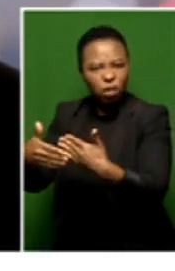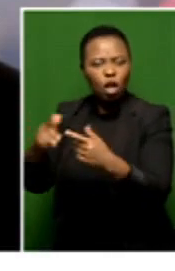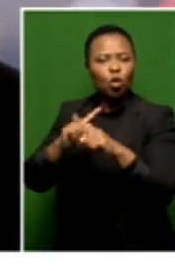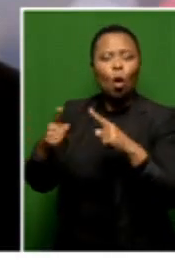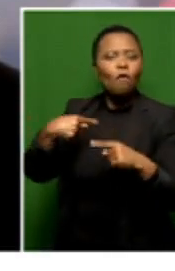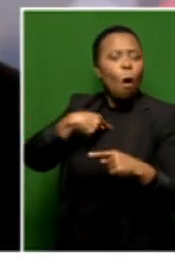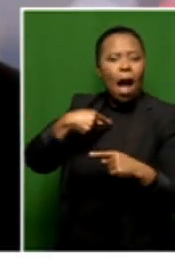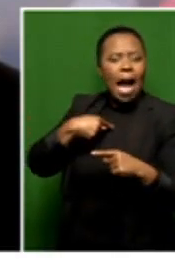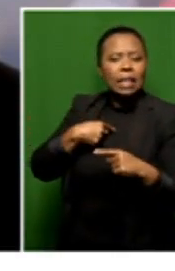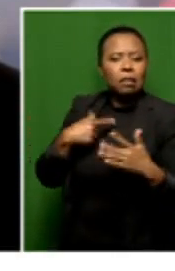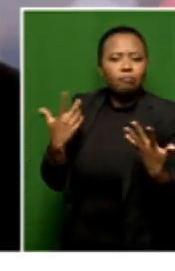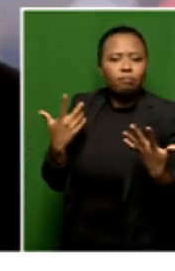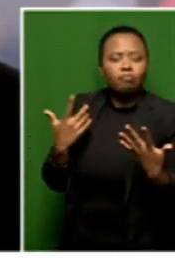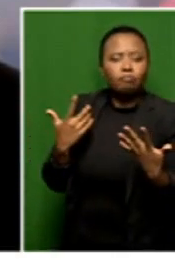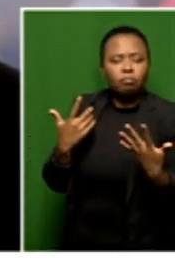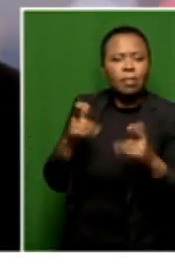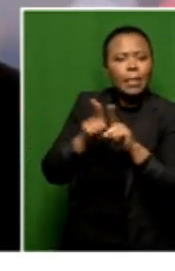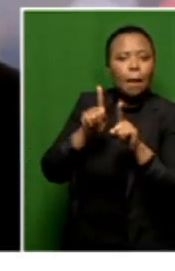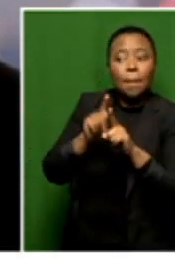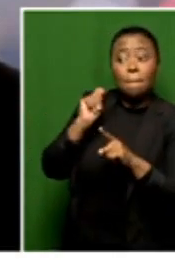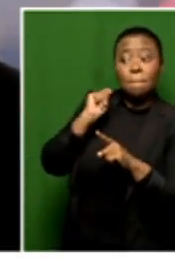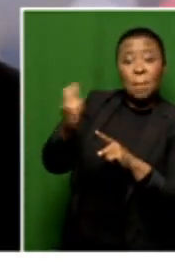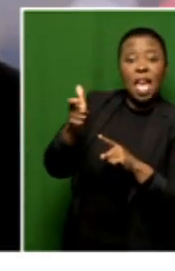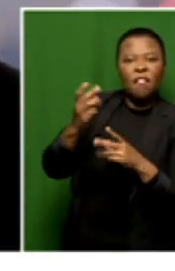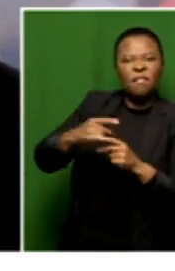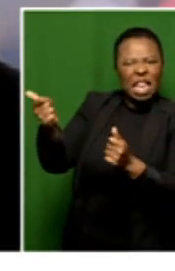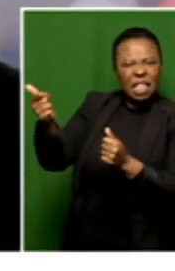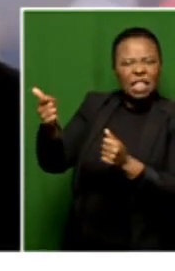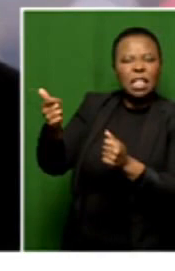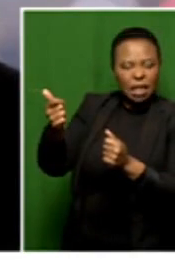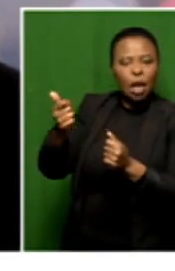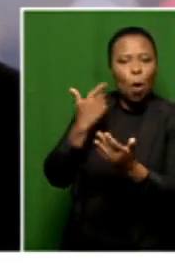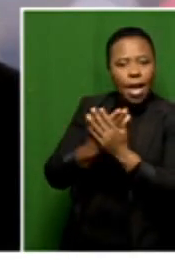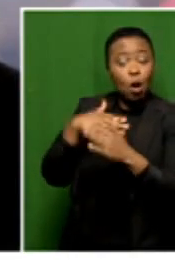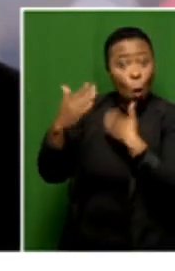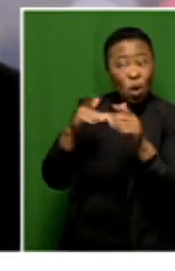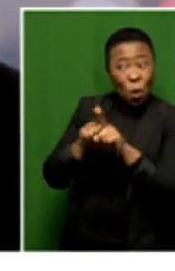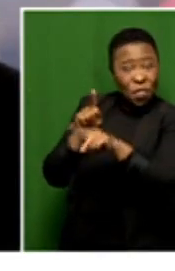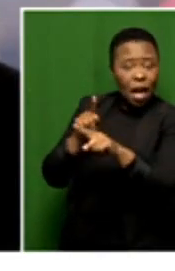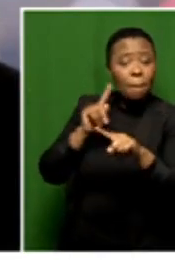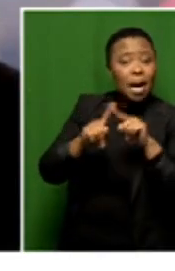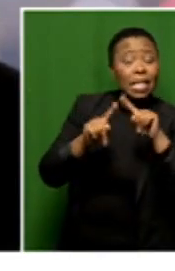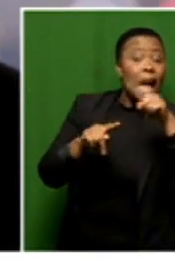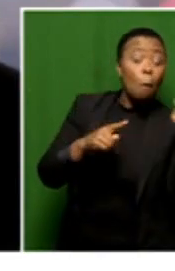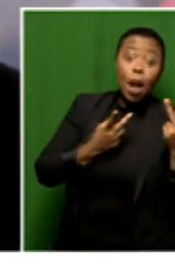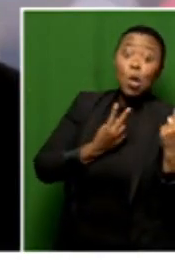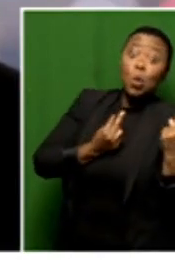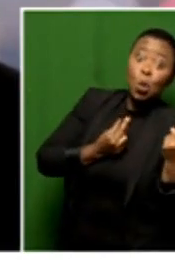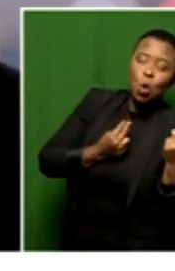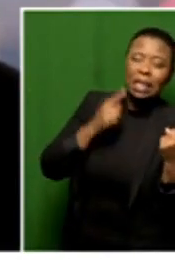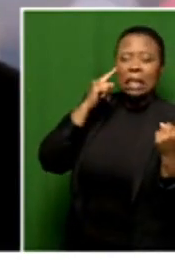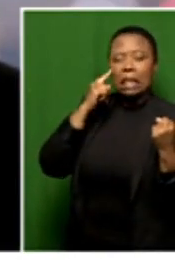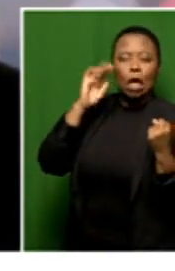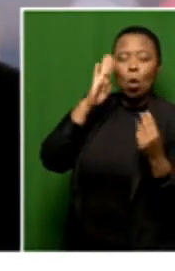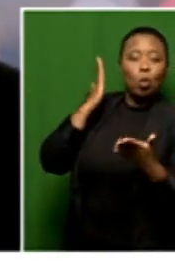of us that can continue working with something like pay fast, then you know that, you can continue with it. But for somebody new who are very apprehensive